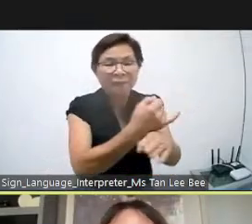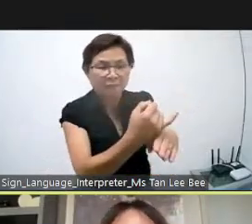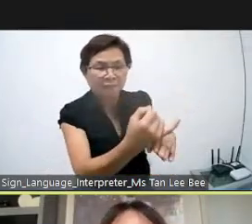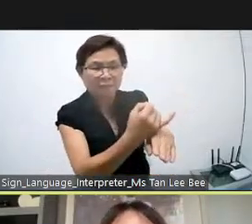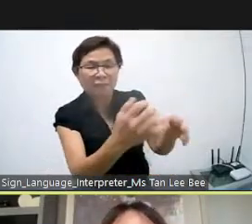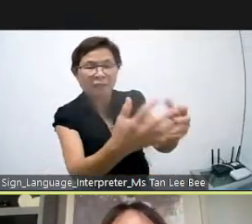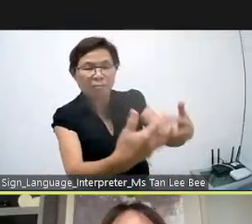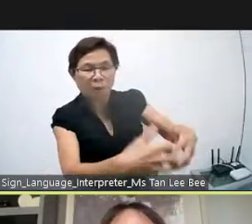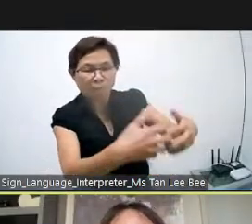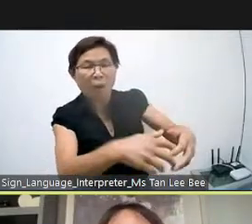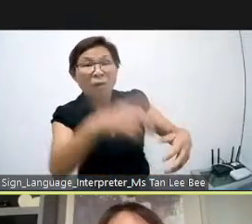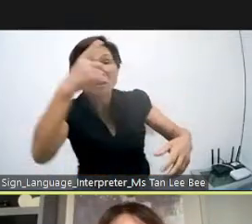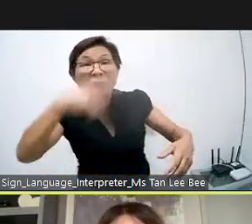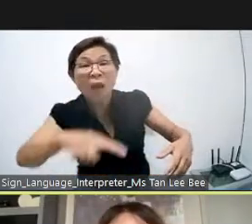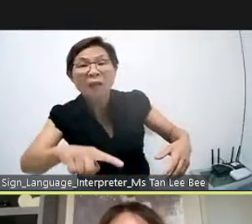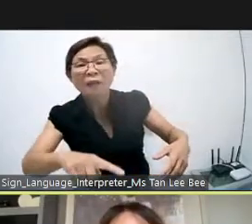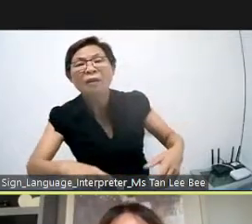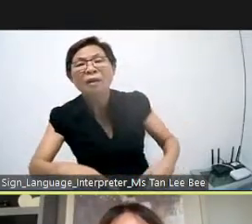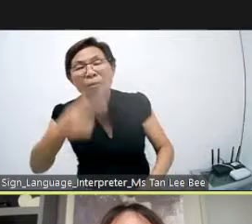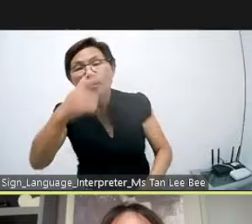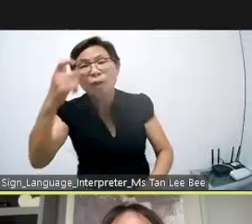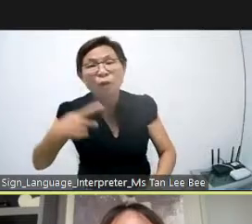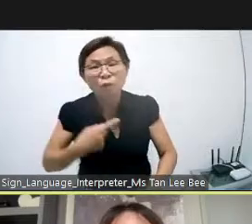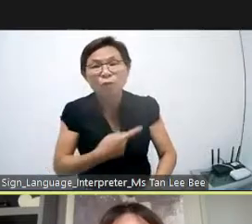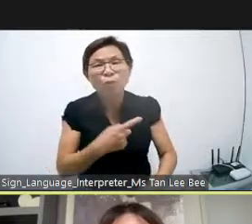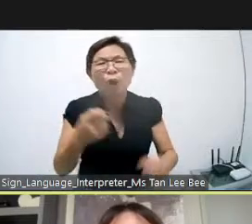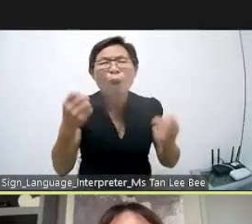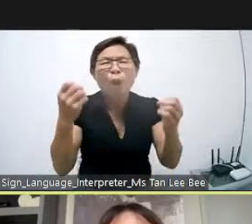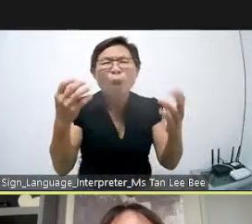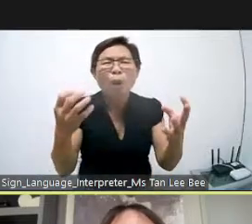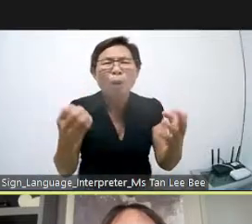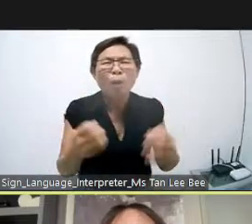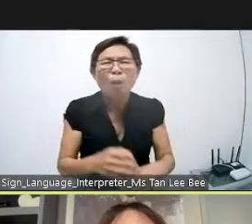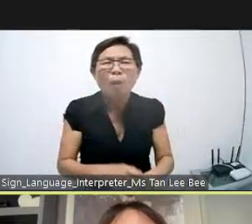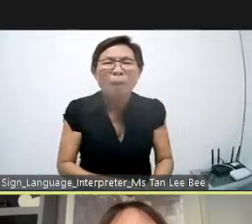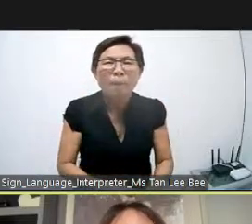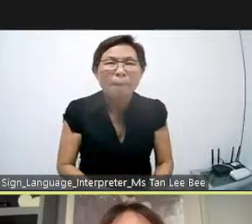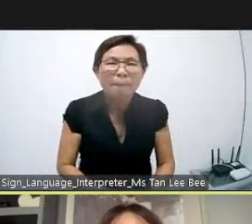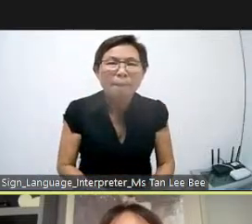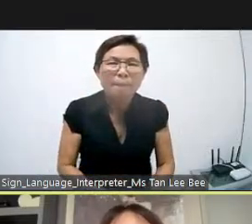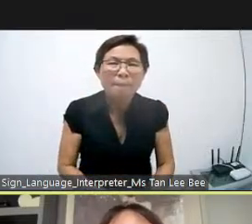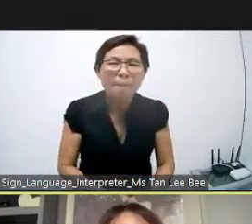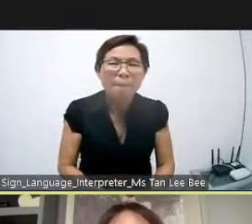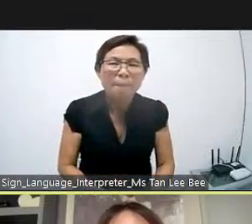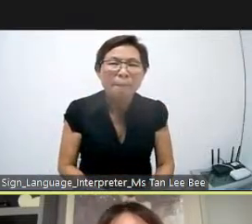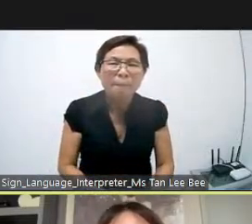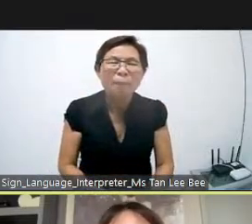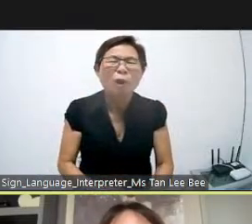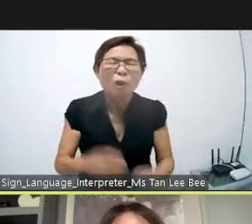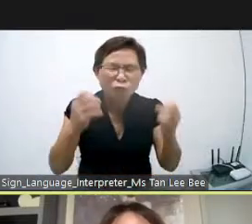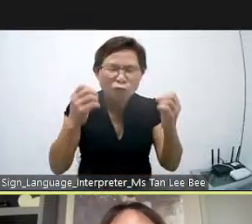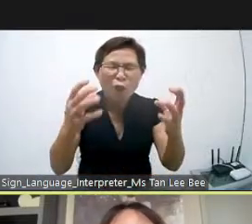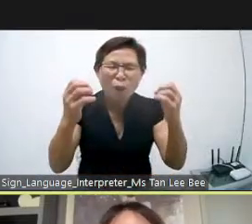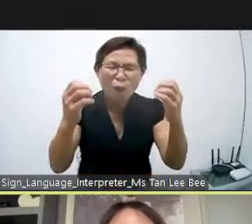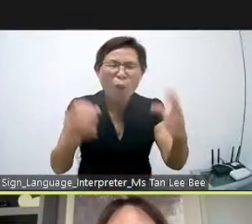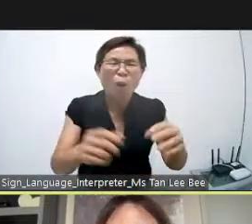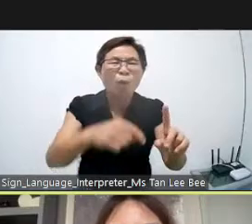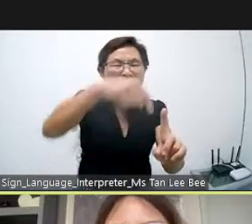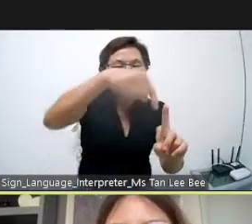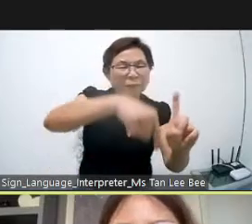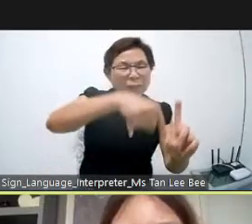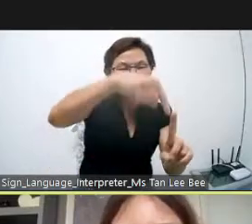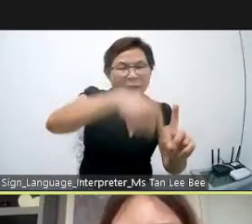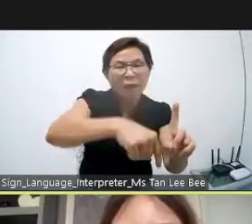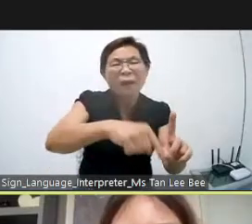to thrive because we can unlock the limitation of data in AI industry in